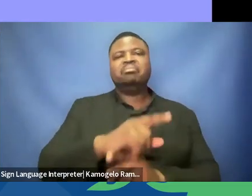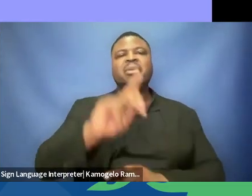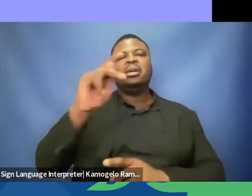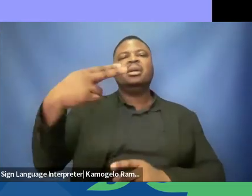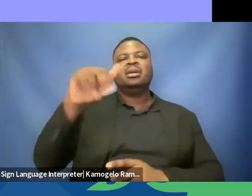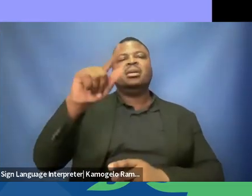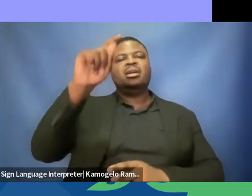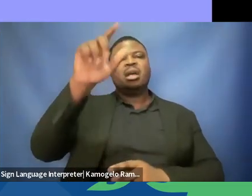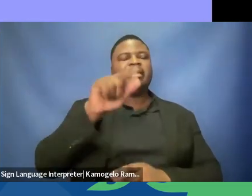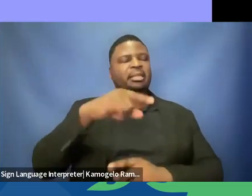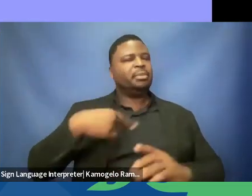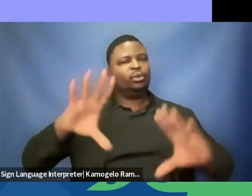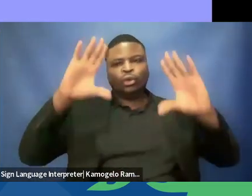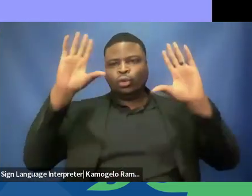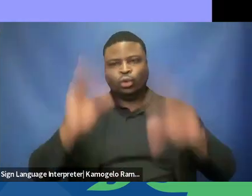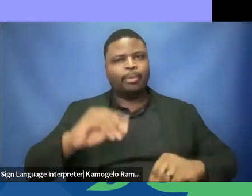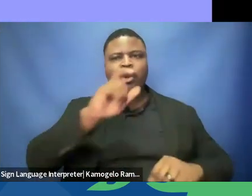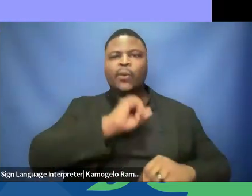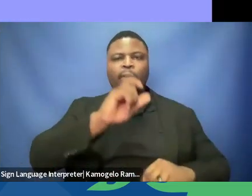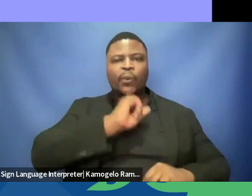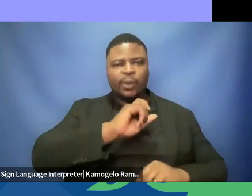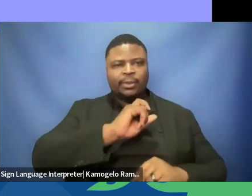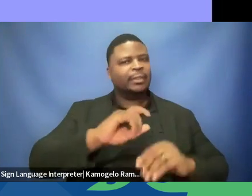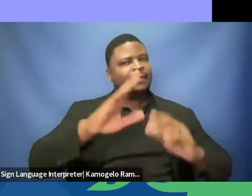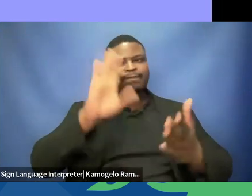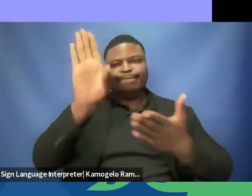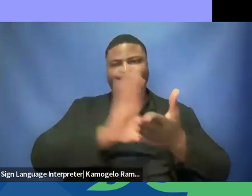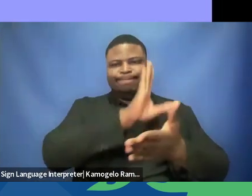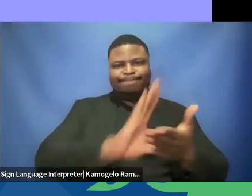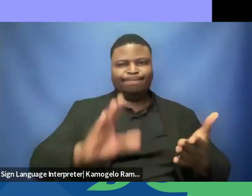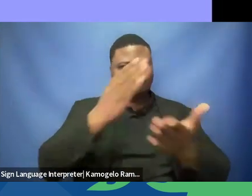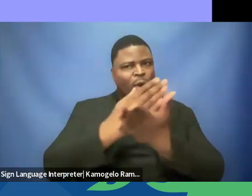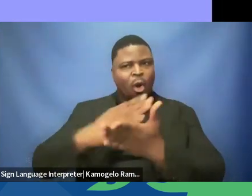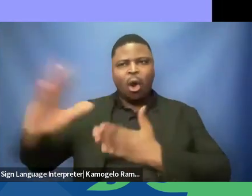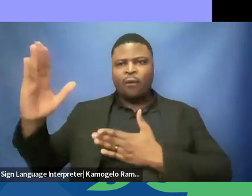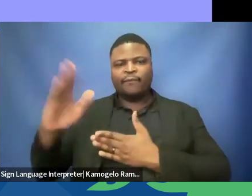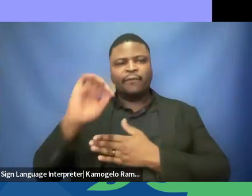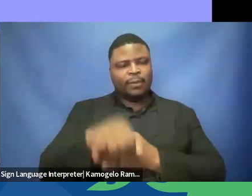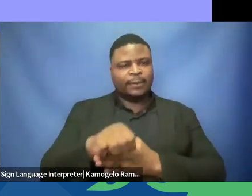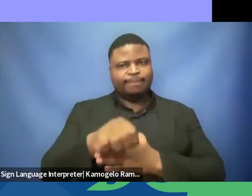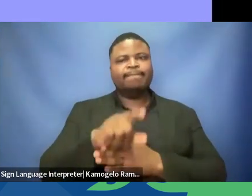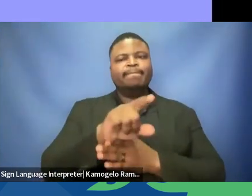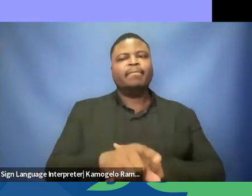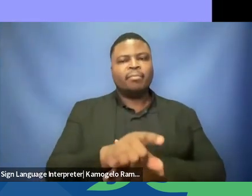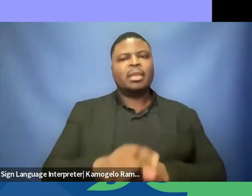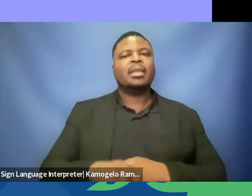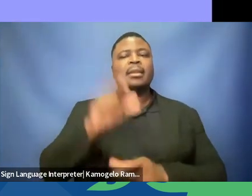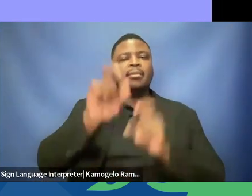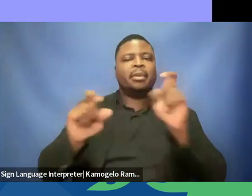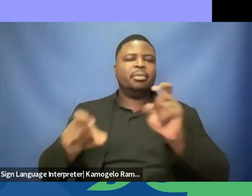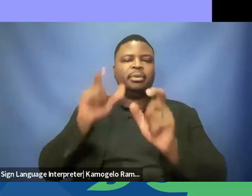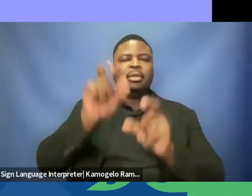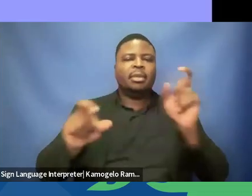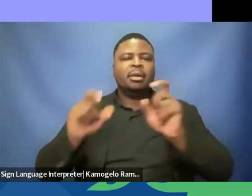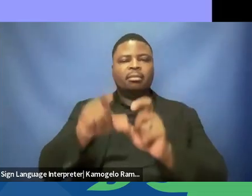Mombasa County. But now what happened is that people went to court in the counties where it is produced.